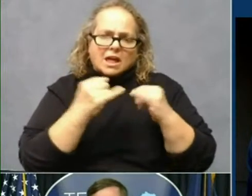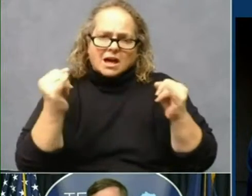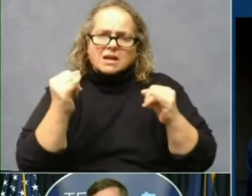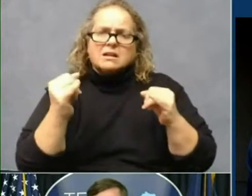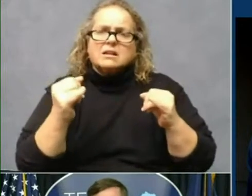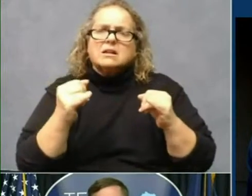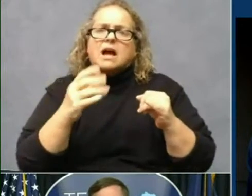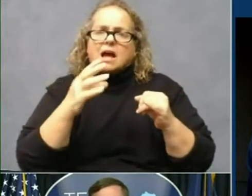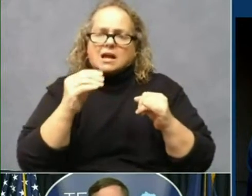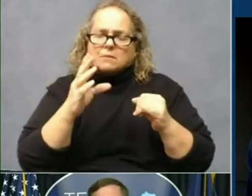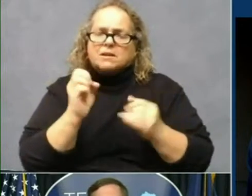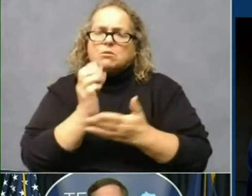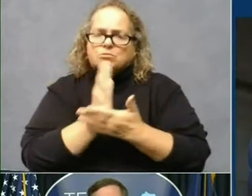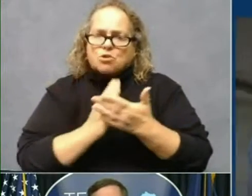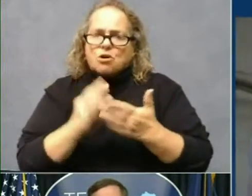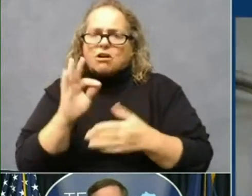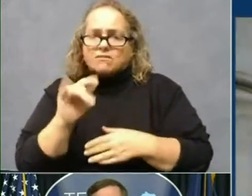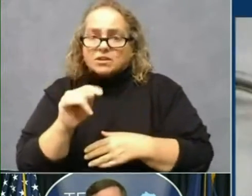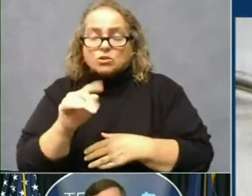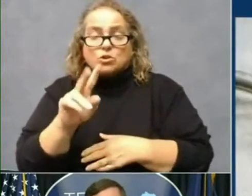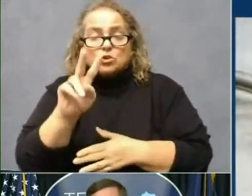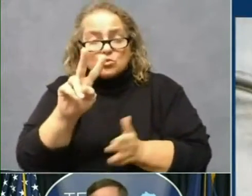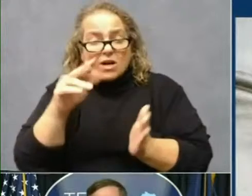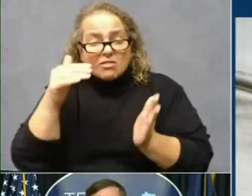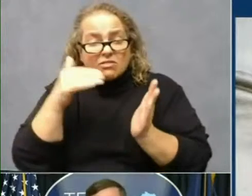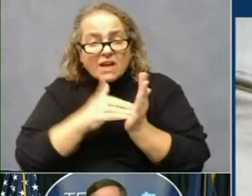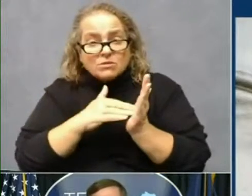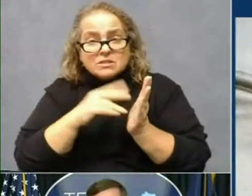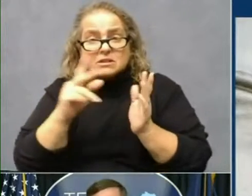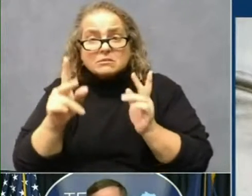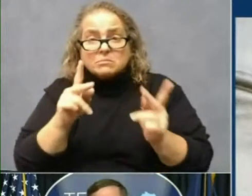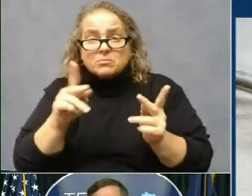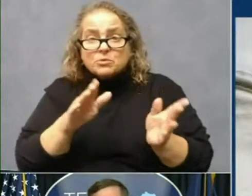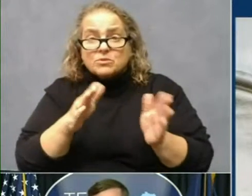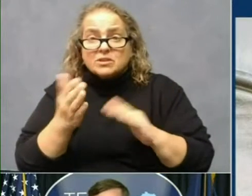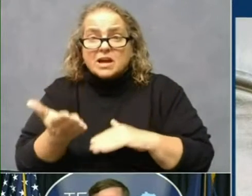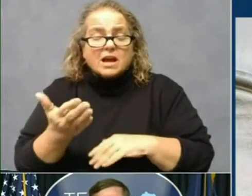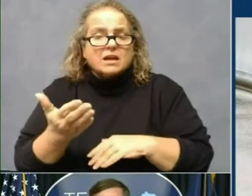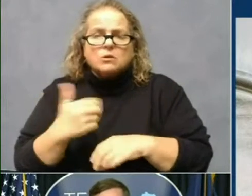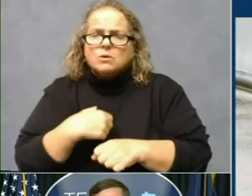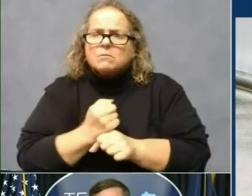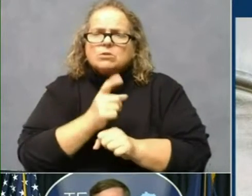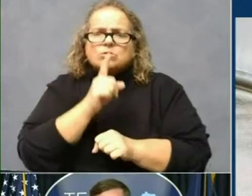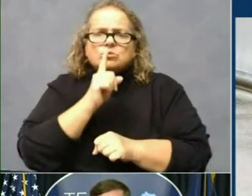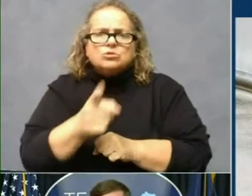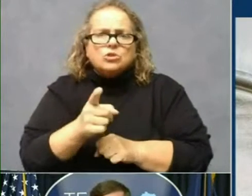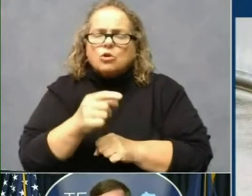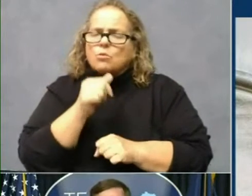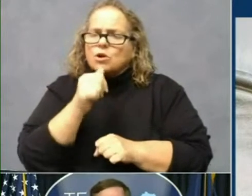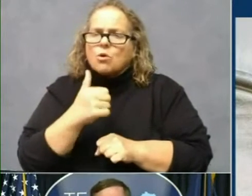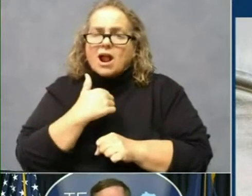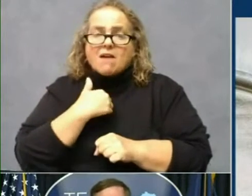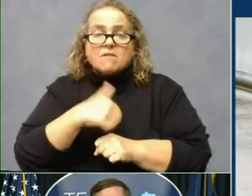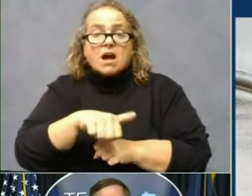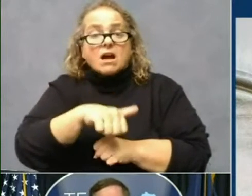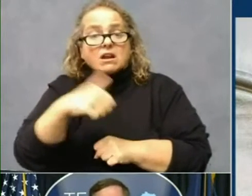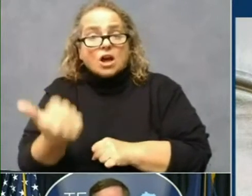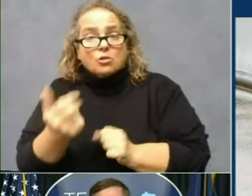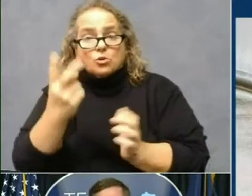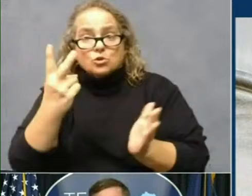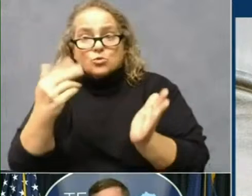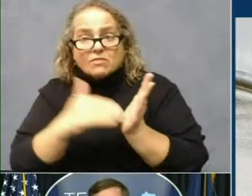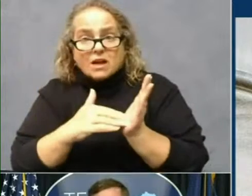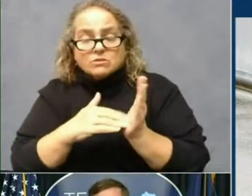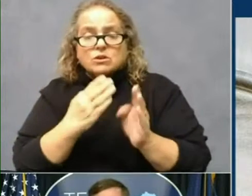2,000 individuals we've lost. Let's make sure we don't lose another 2,000 before the end of